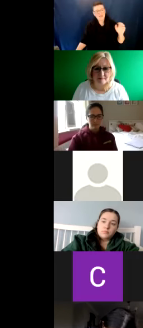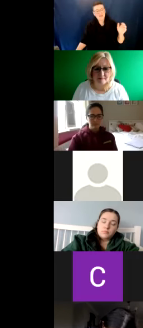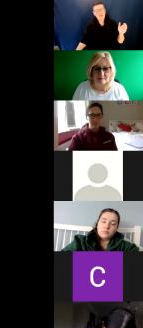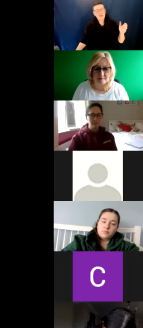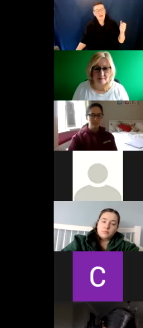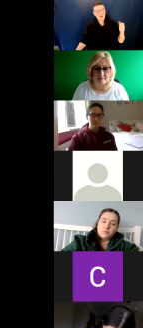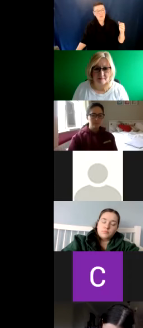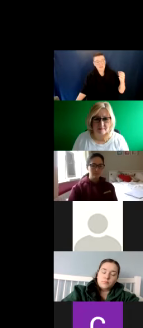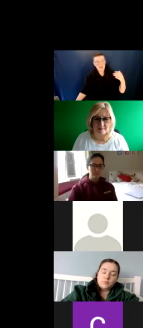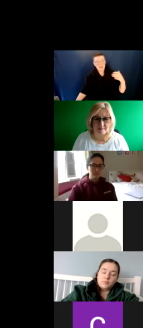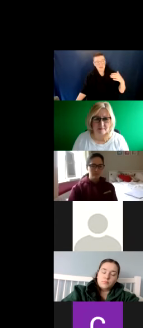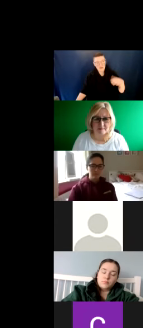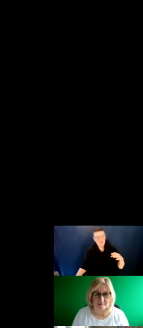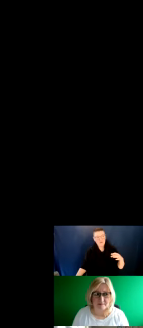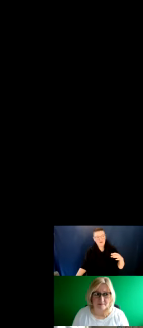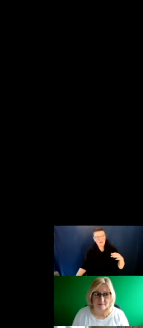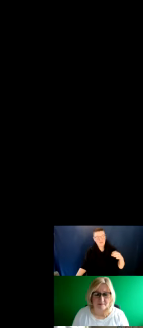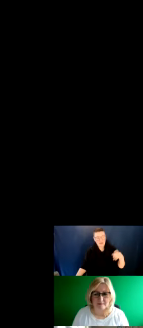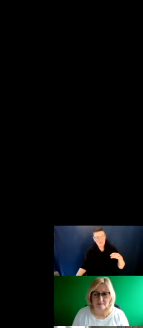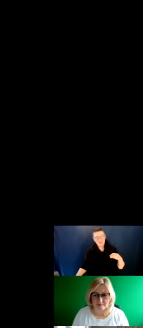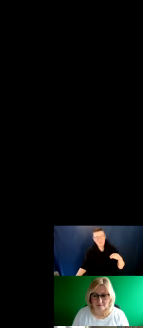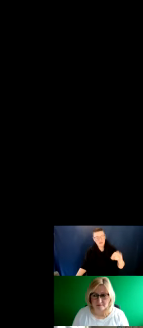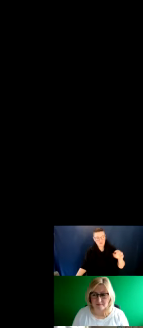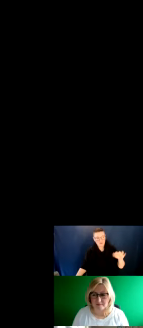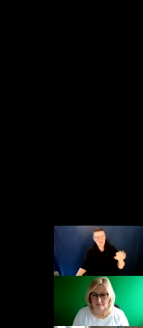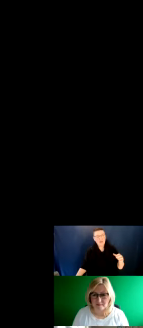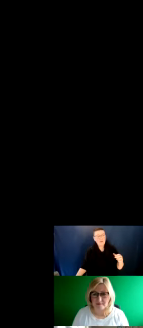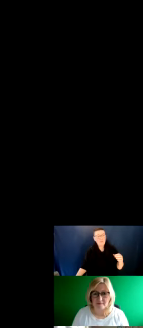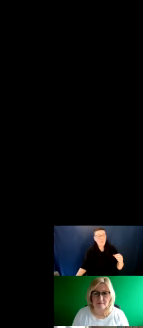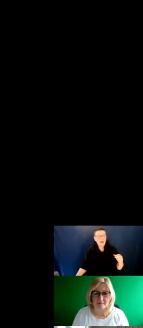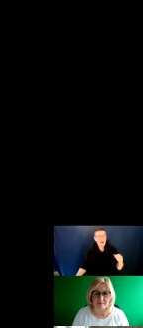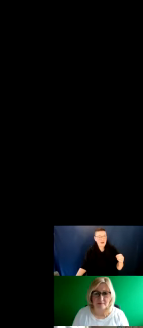embodiment. I'll talk about metaphor, mapping metaphor,